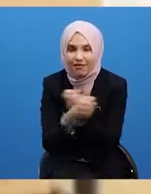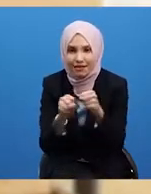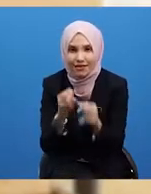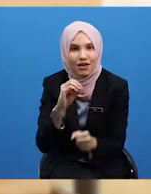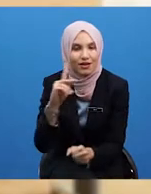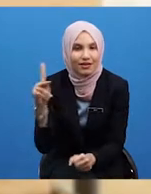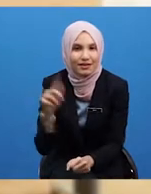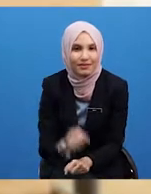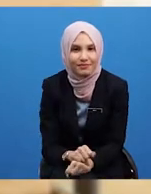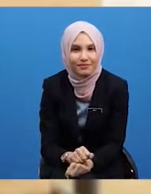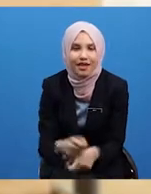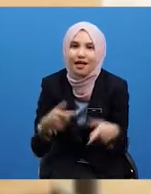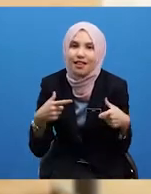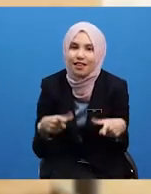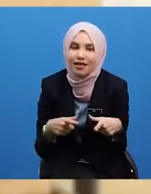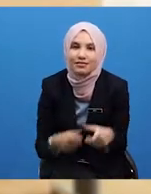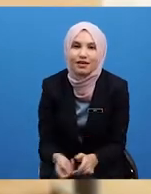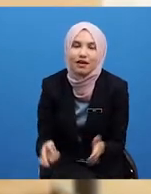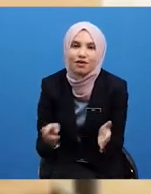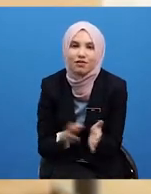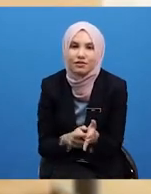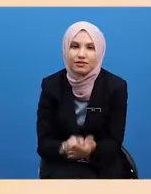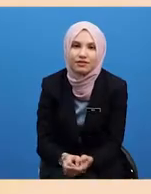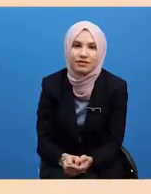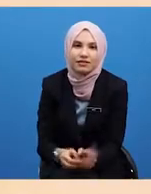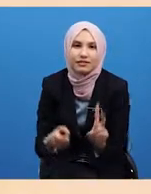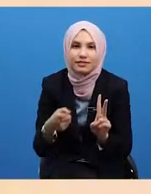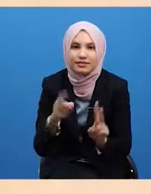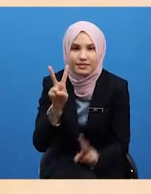Okay, let's read Adam's second paragraph.